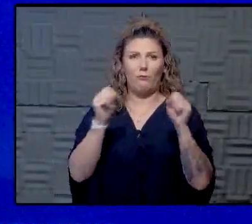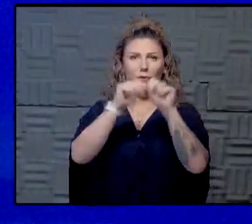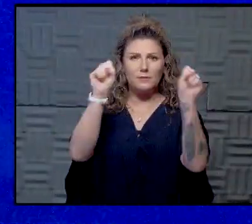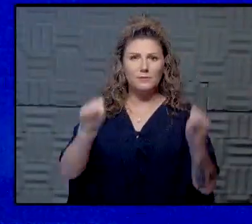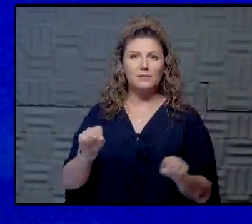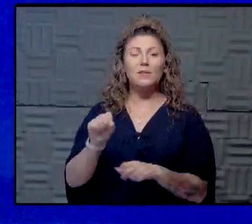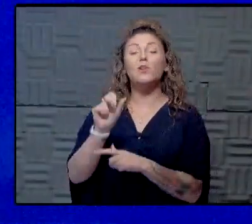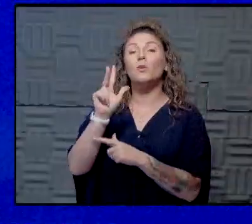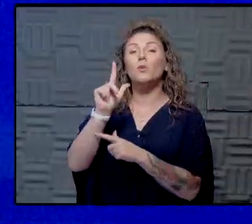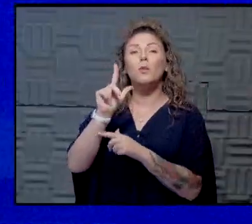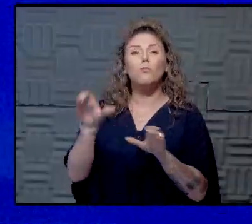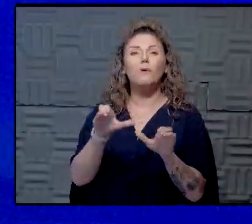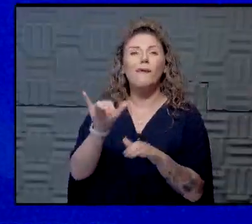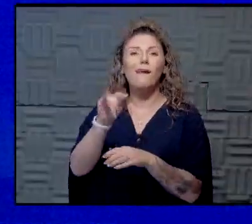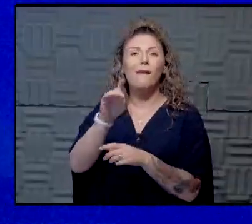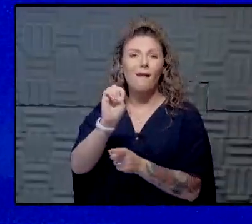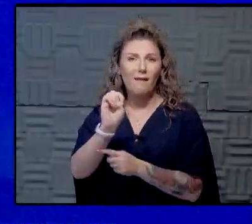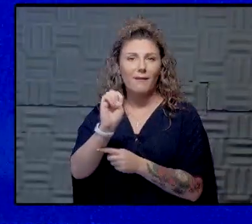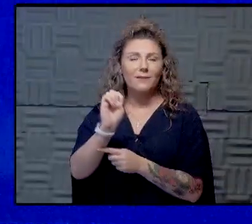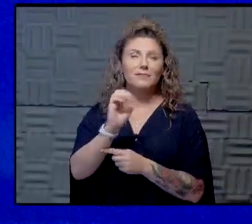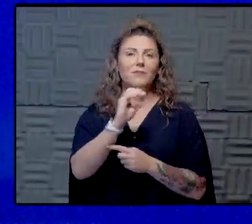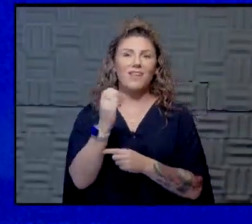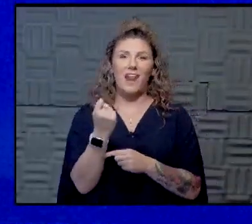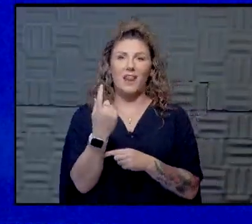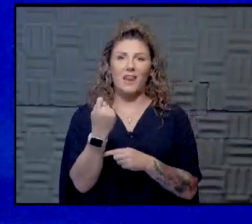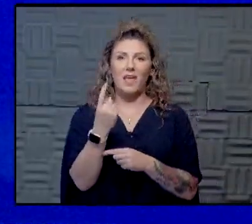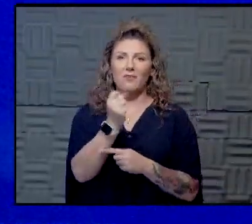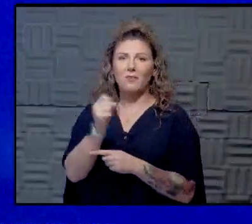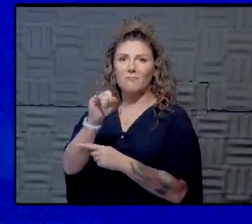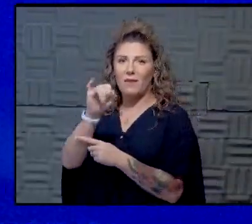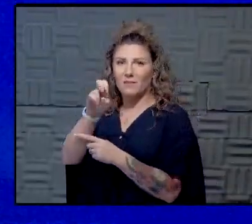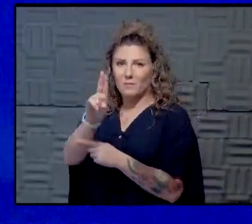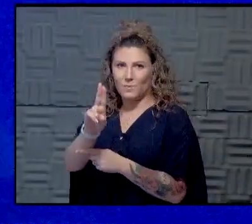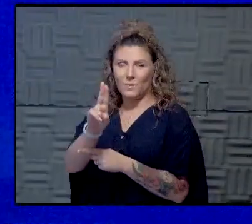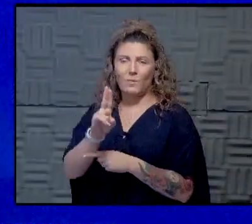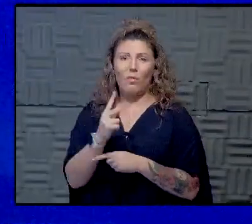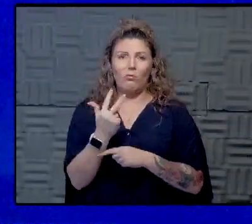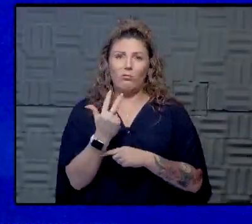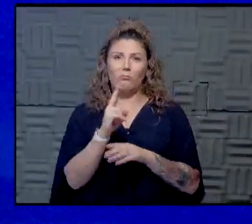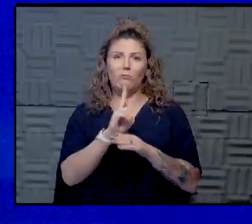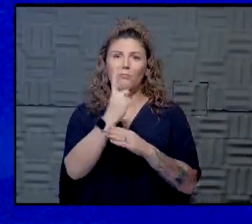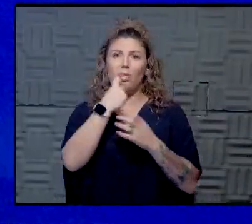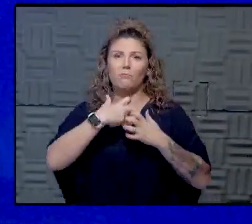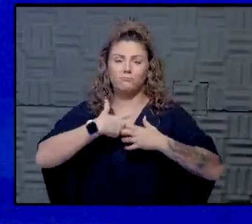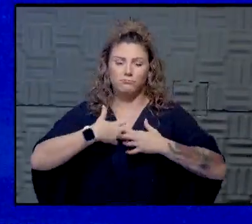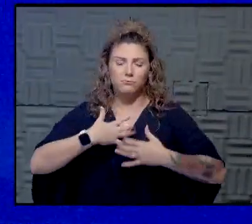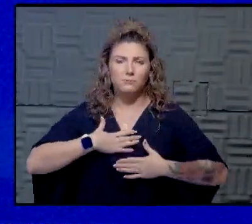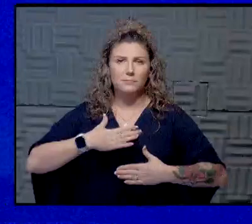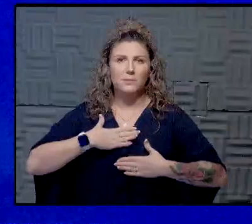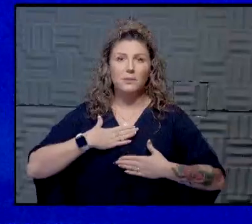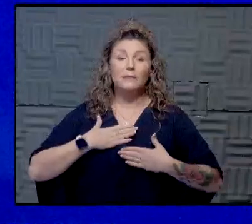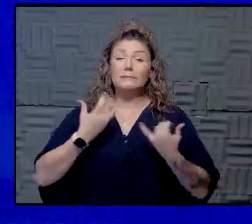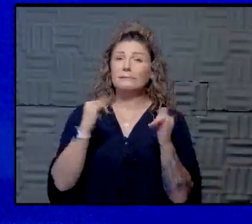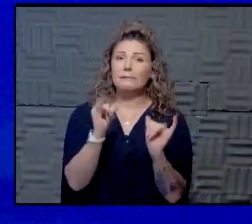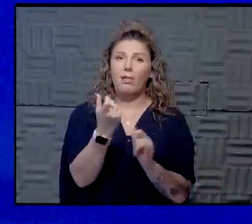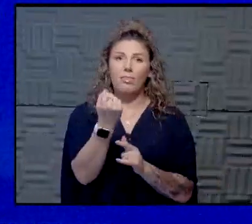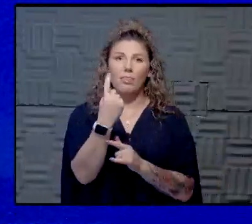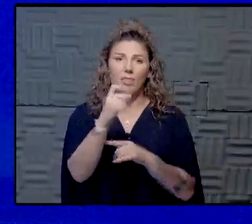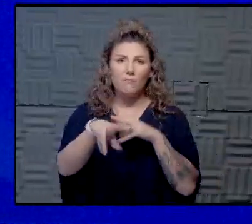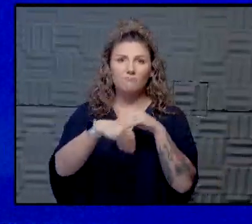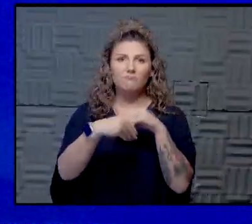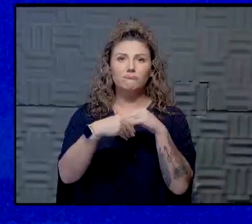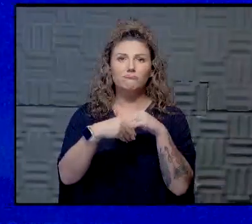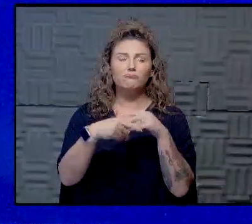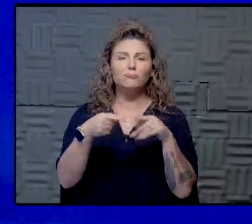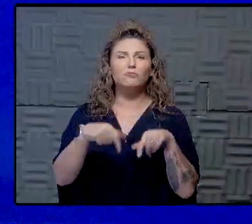we have 23 active patients with 11 ICU patients and 3 on the ventilator. We still have 11 additional patients